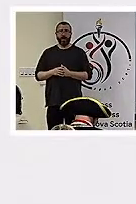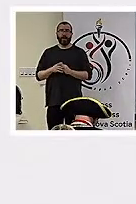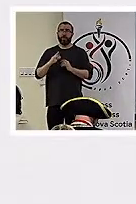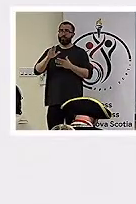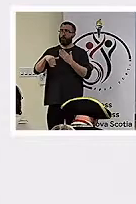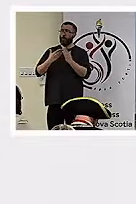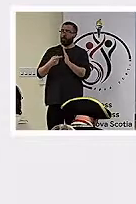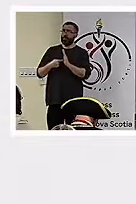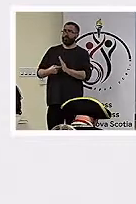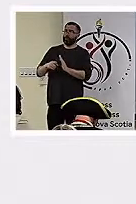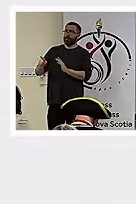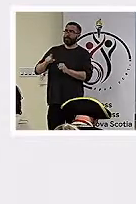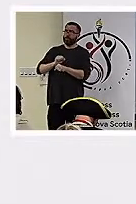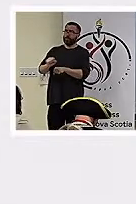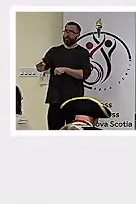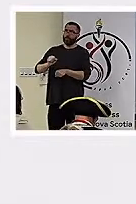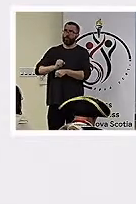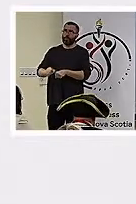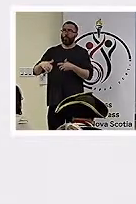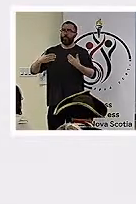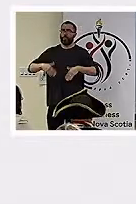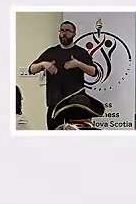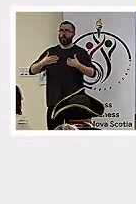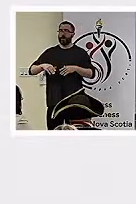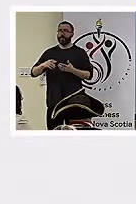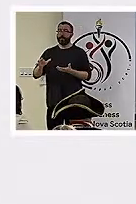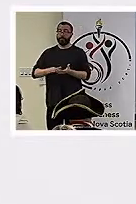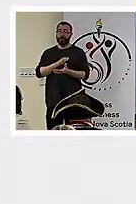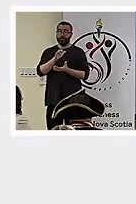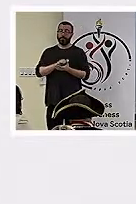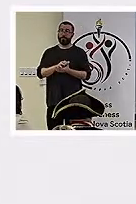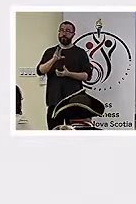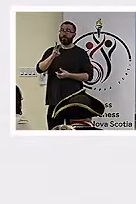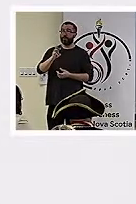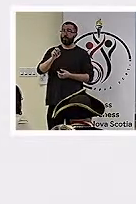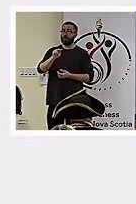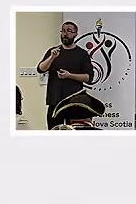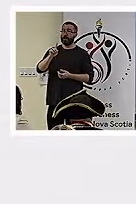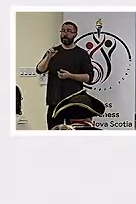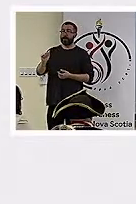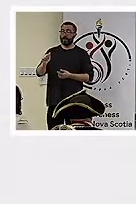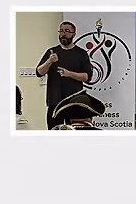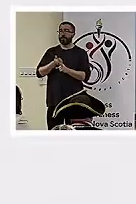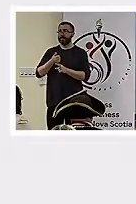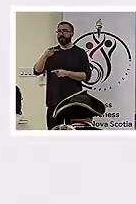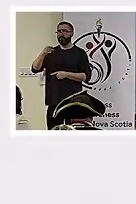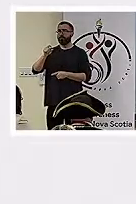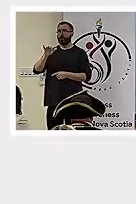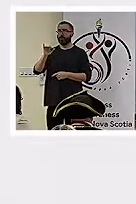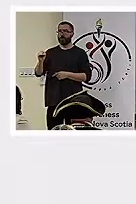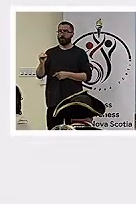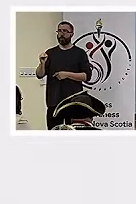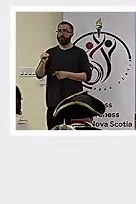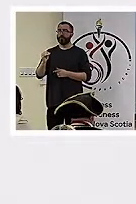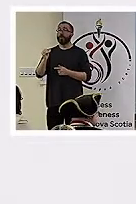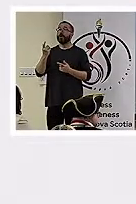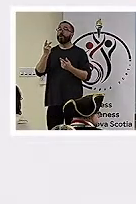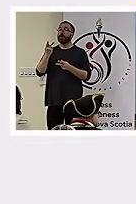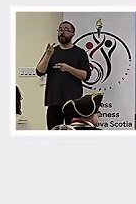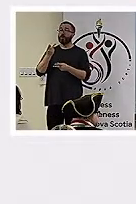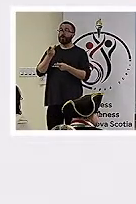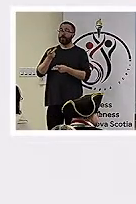ethic and determination. He married Wanda, also a polio survivor, raised 2 daughters, my mom.